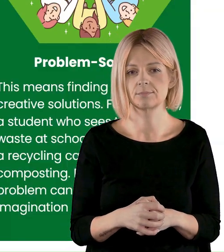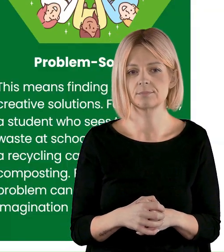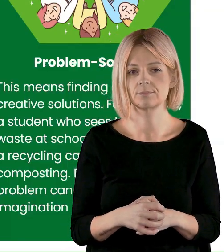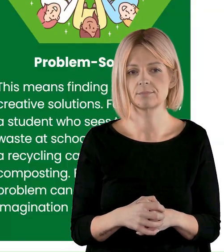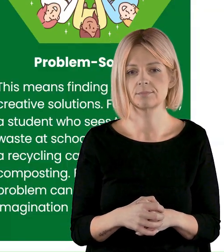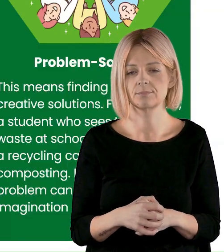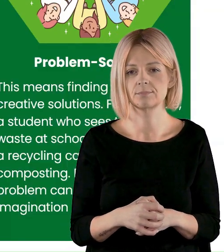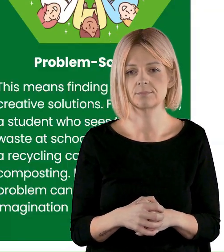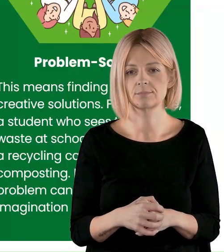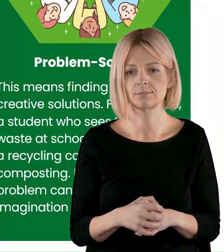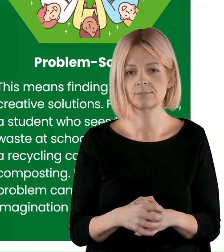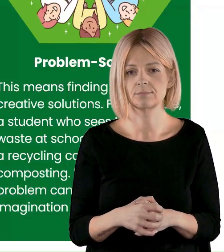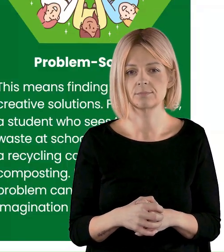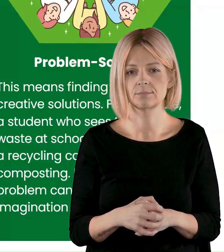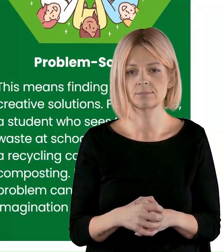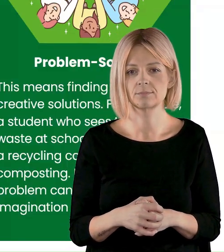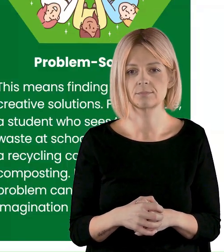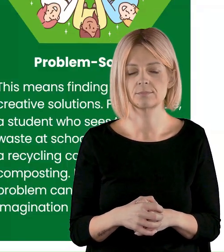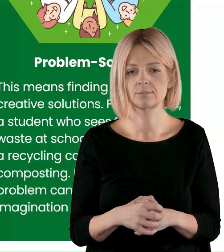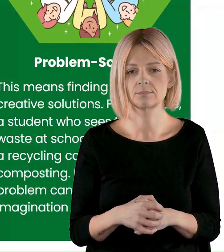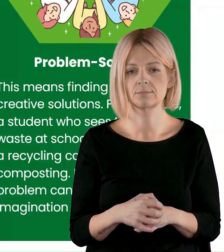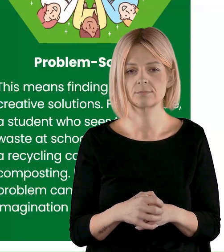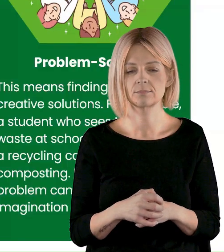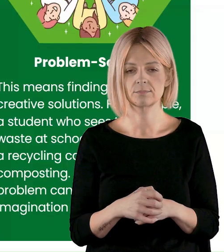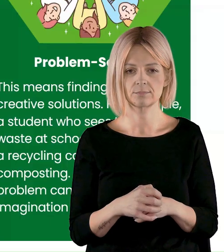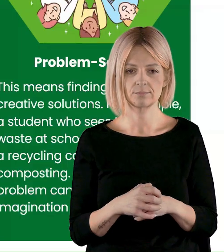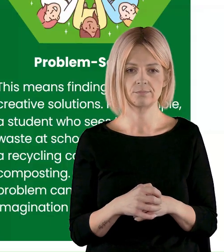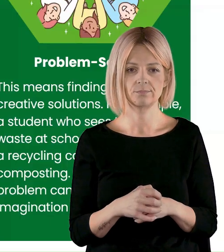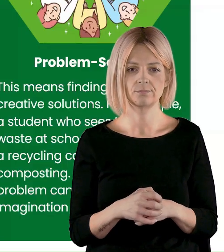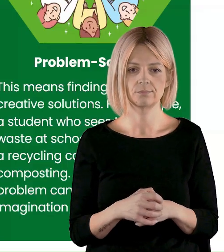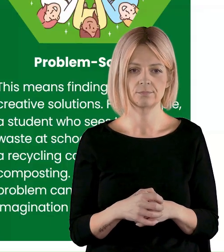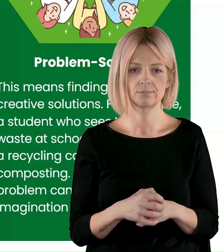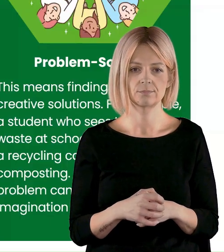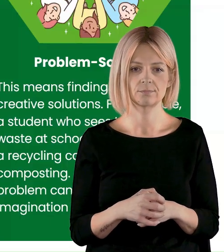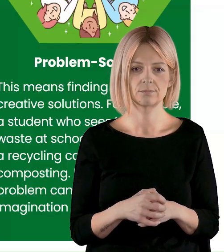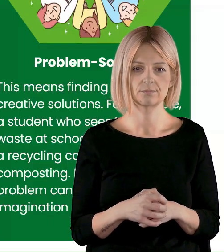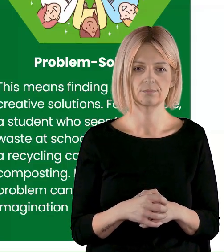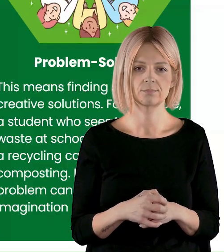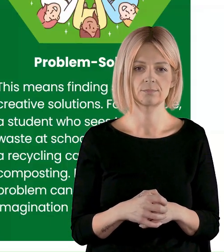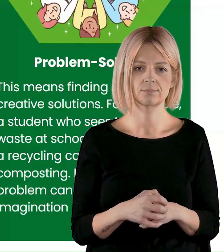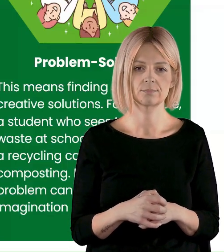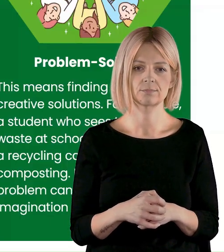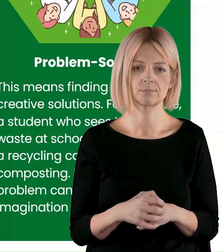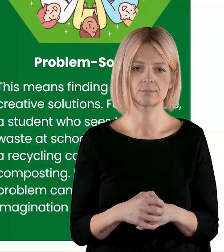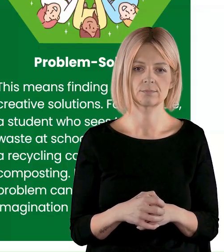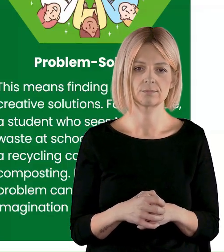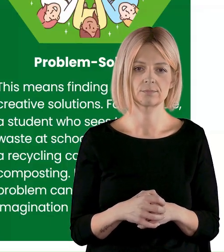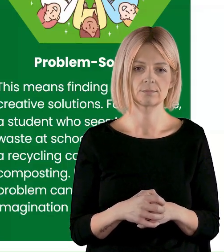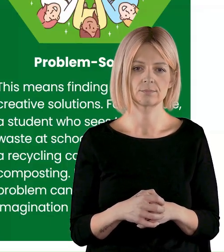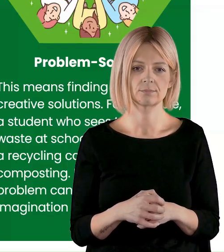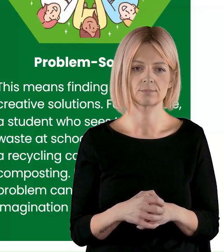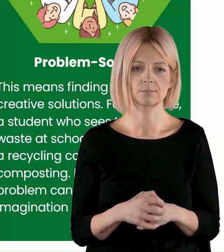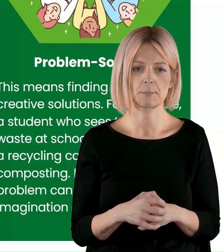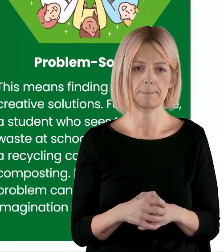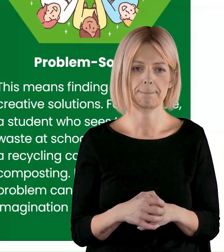well. So system thinking is something that needs to think